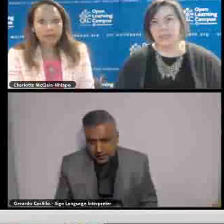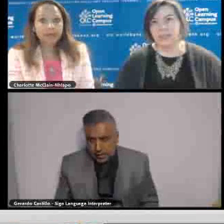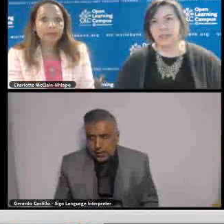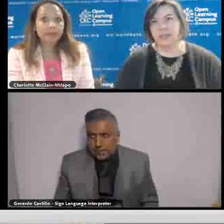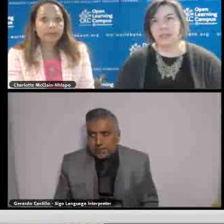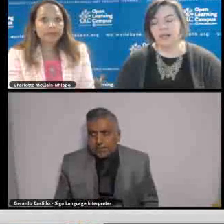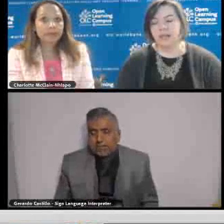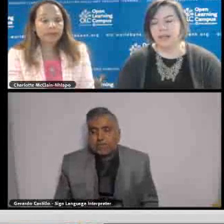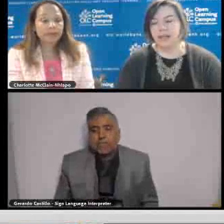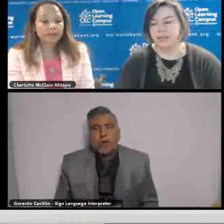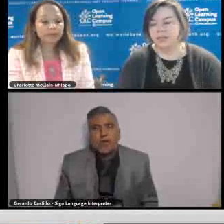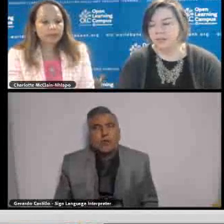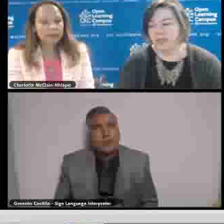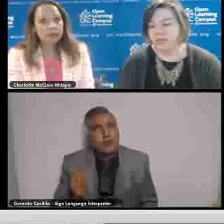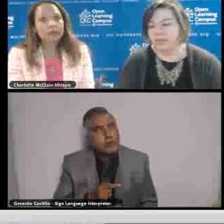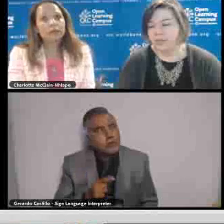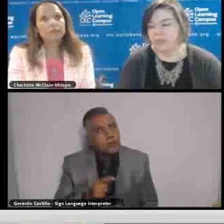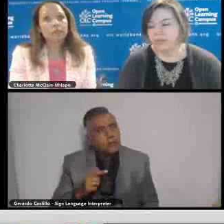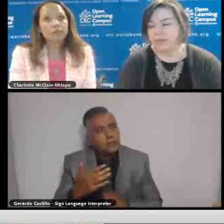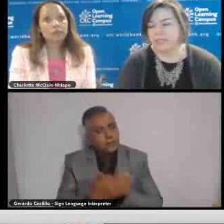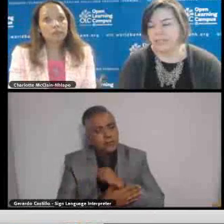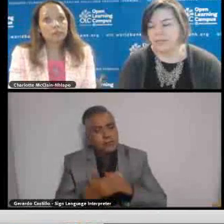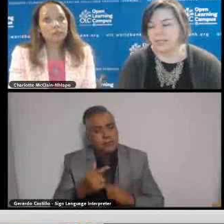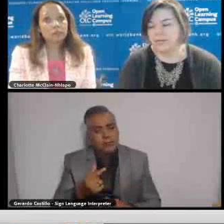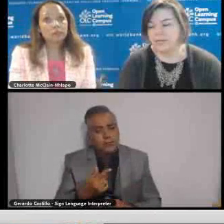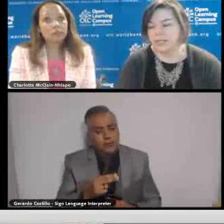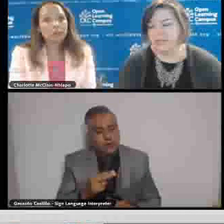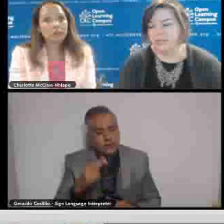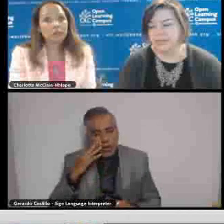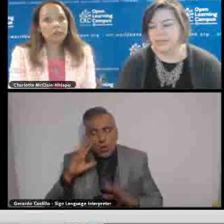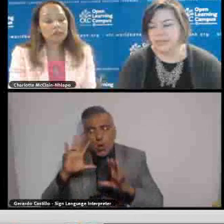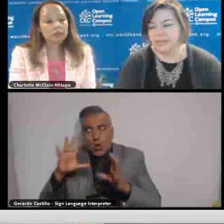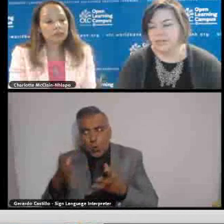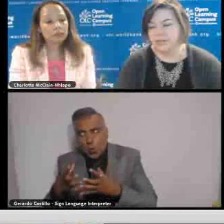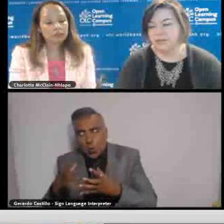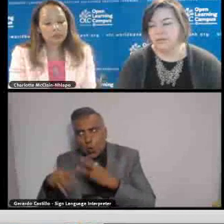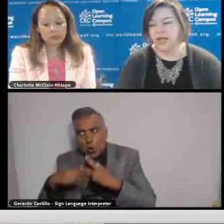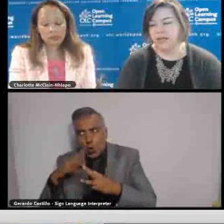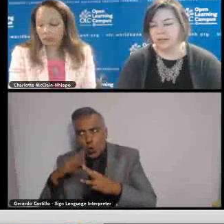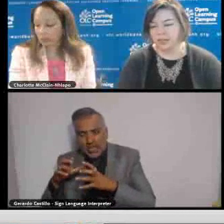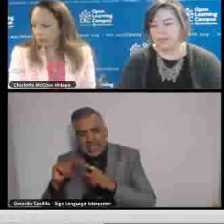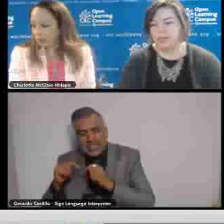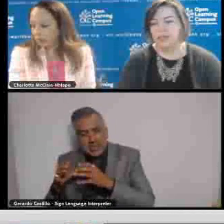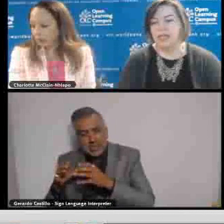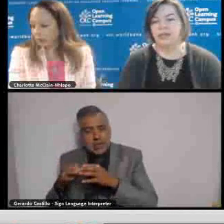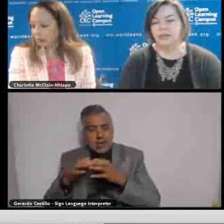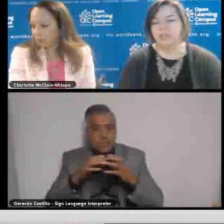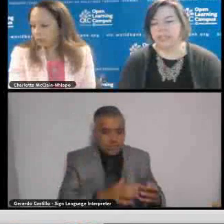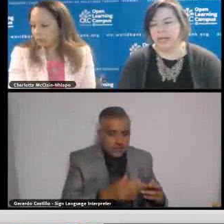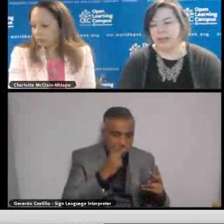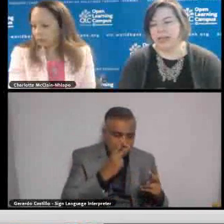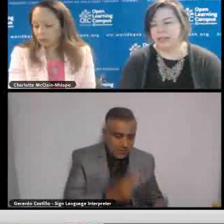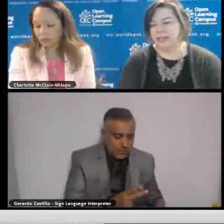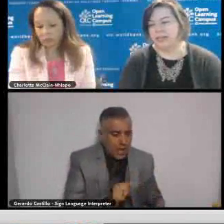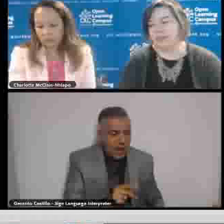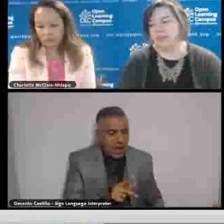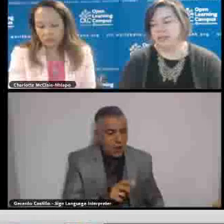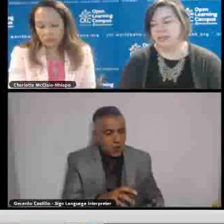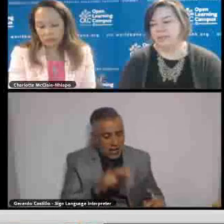in Ghana, I know a World Bank team has visited recently to Accra around looking at that